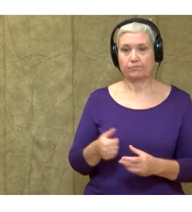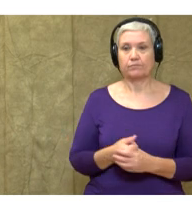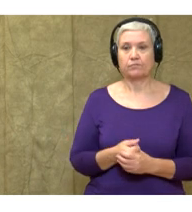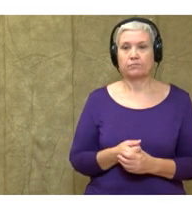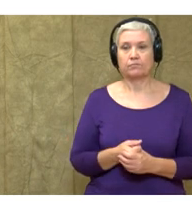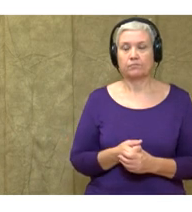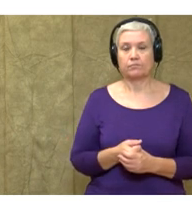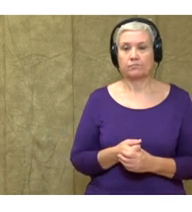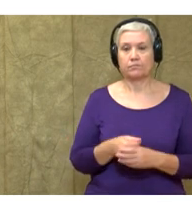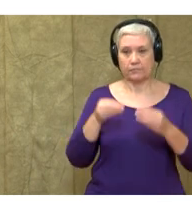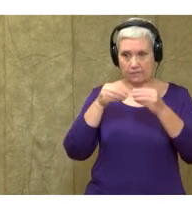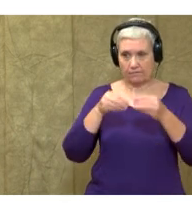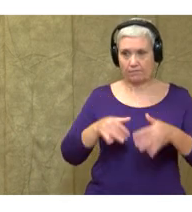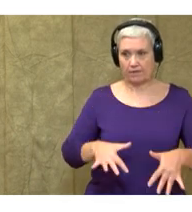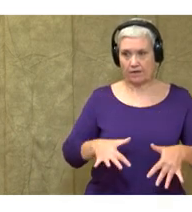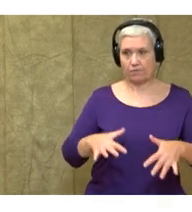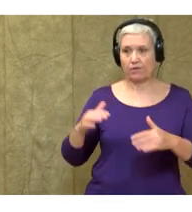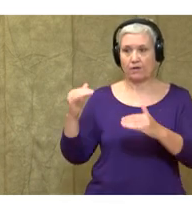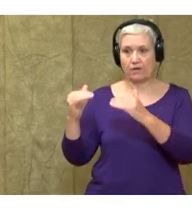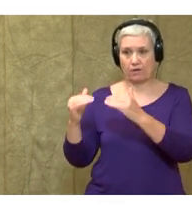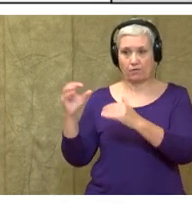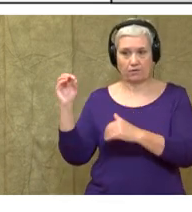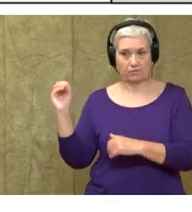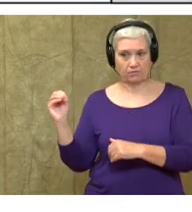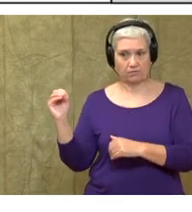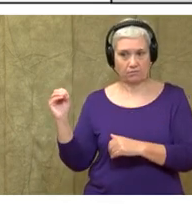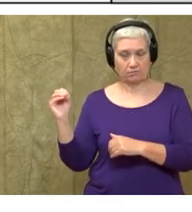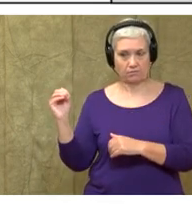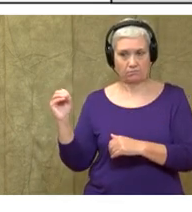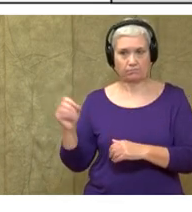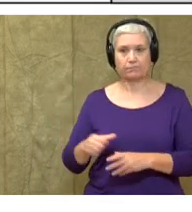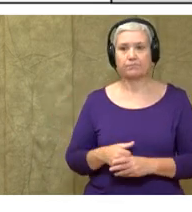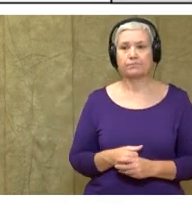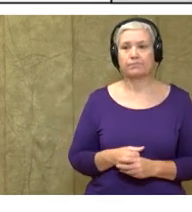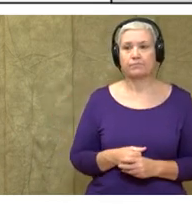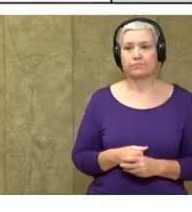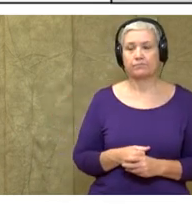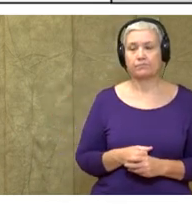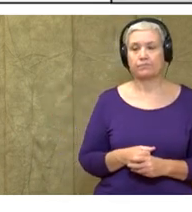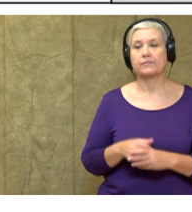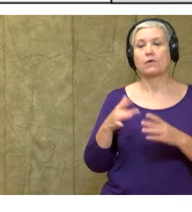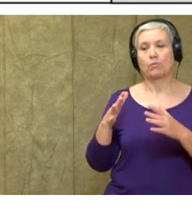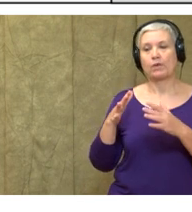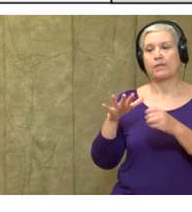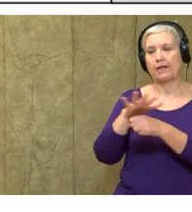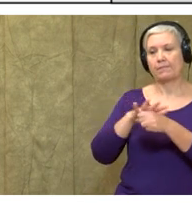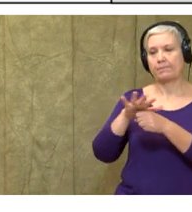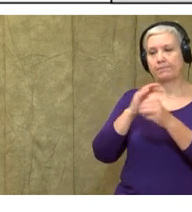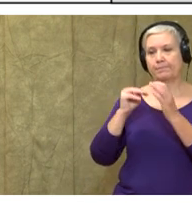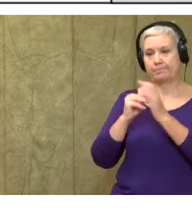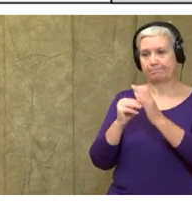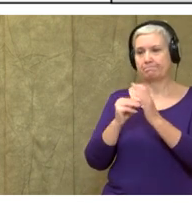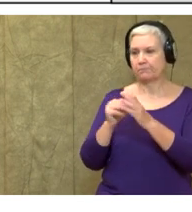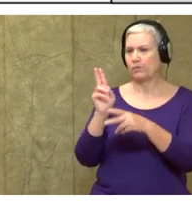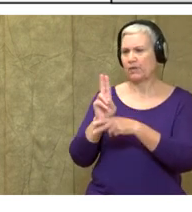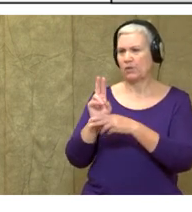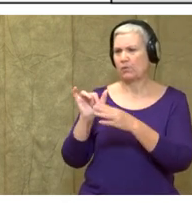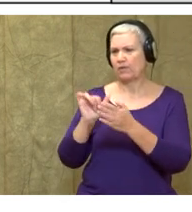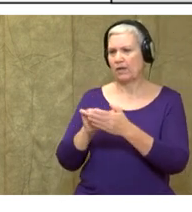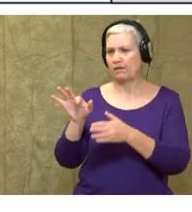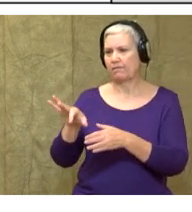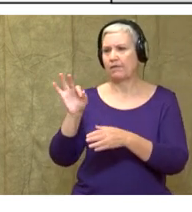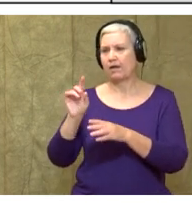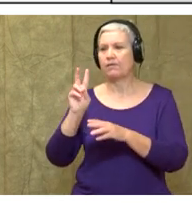We've used factoring techniques and the zero product property with the aid of our area model structure to find our two